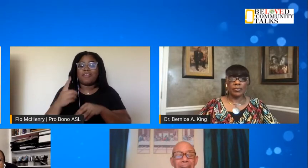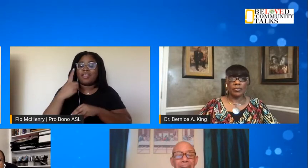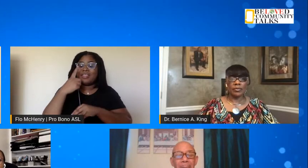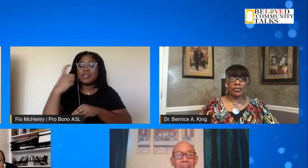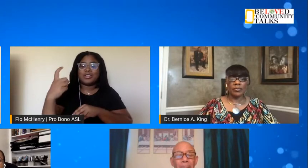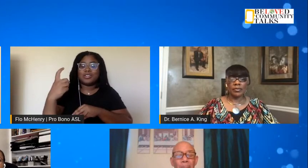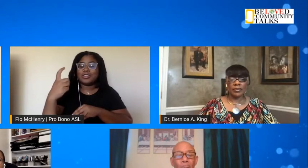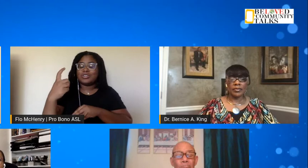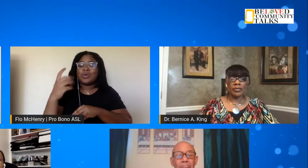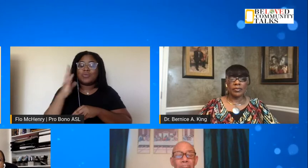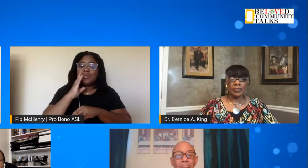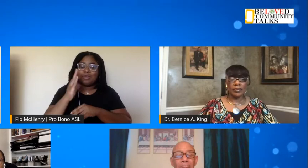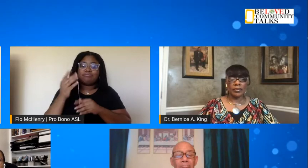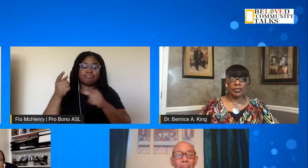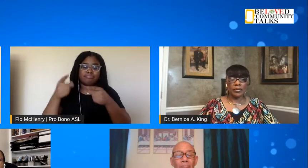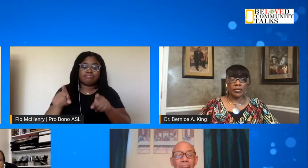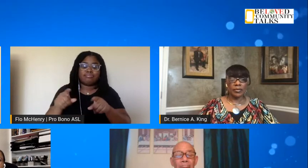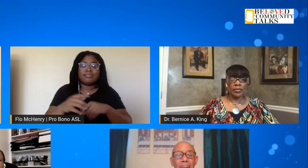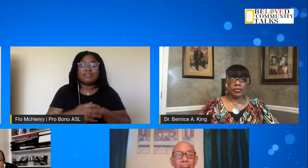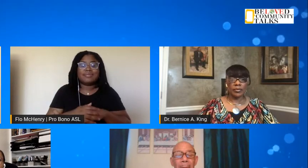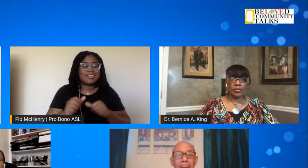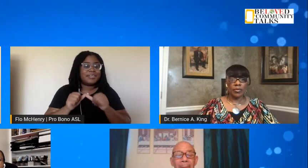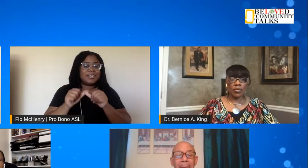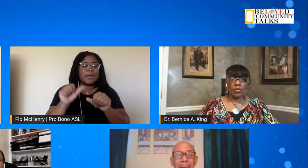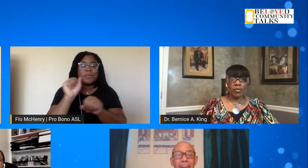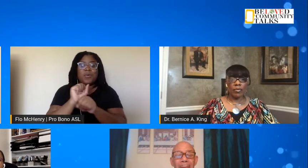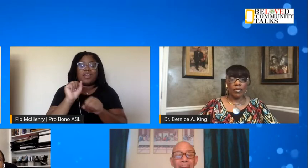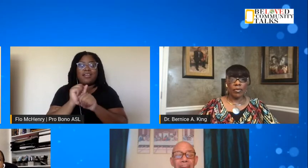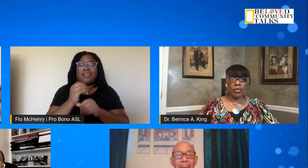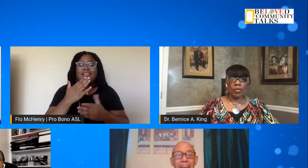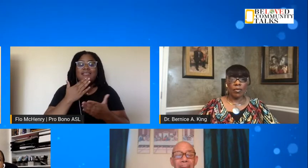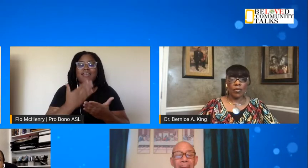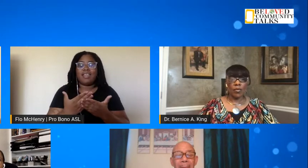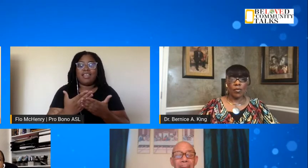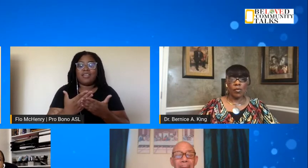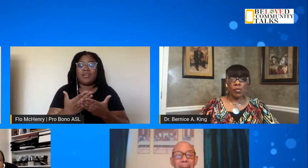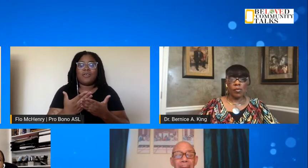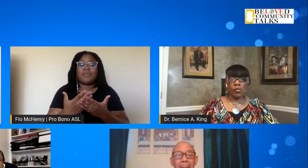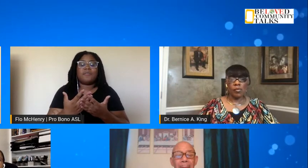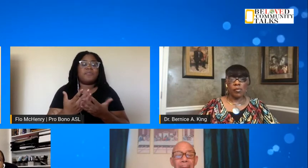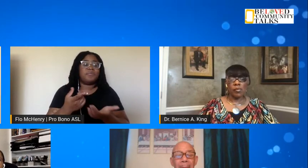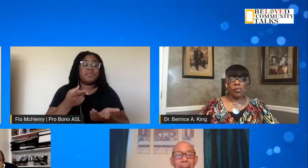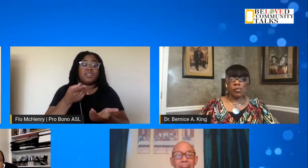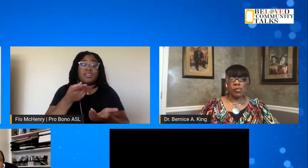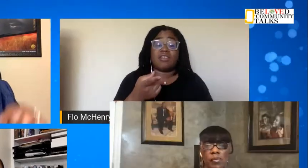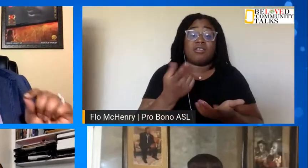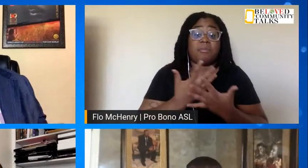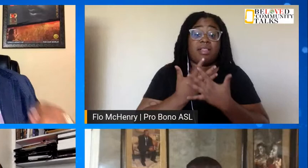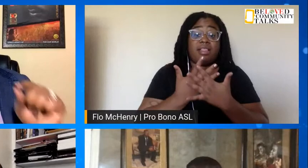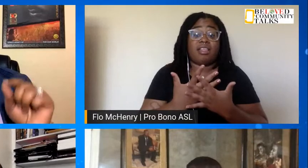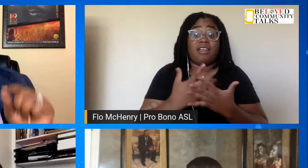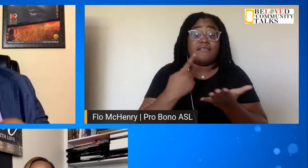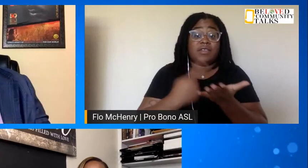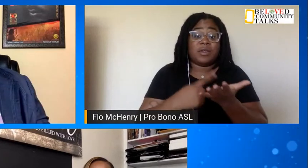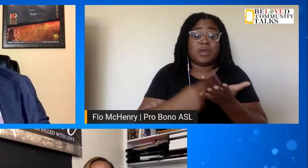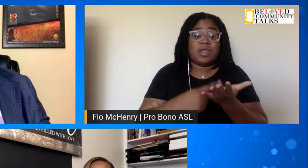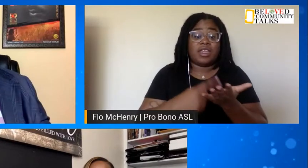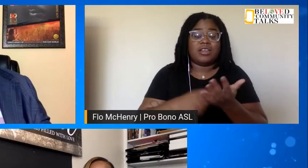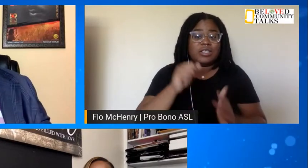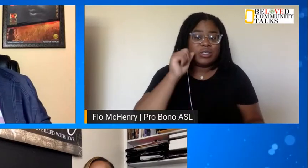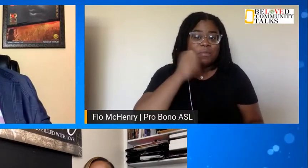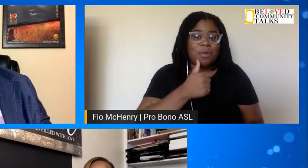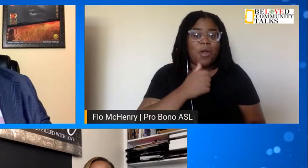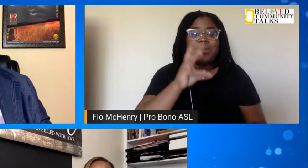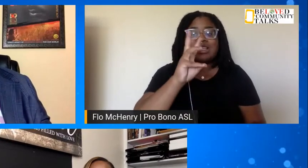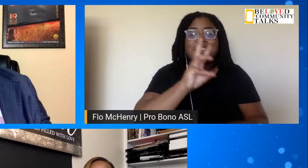yet to be realized. Let's keep working. Thank you so much. And we invite you to be a part of our beloved community talks tomorrow at 6pm,